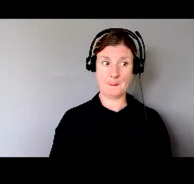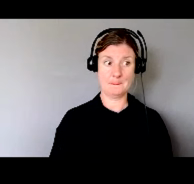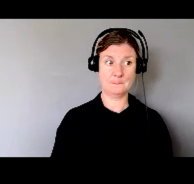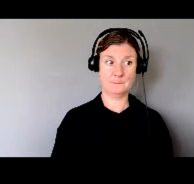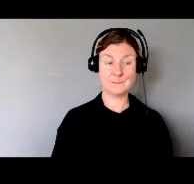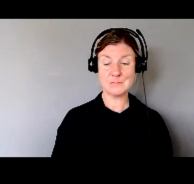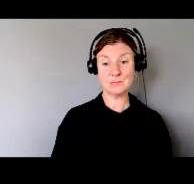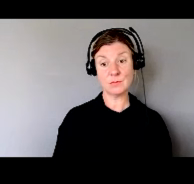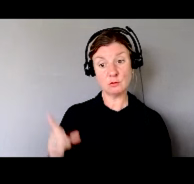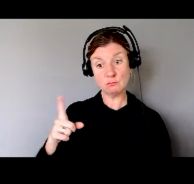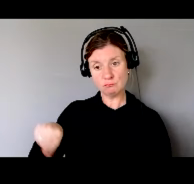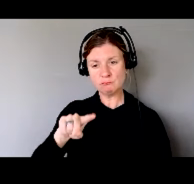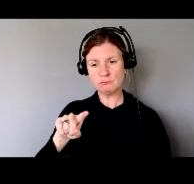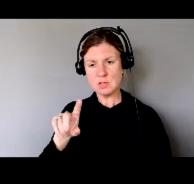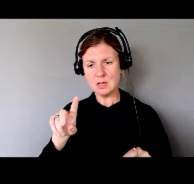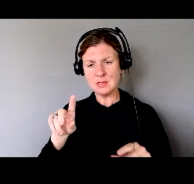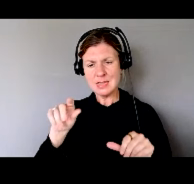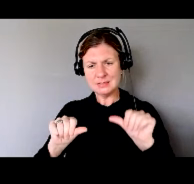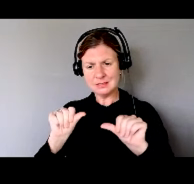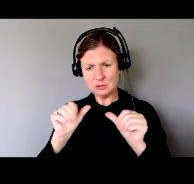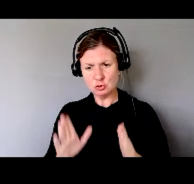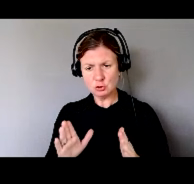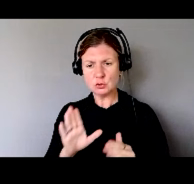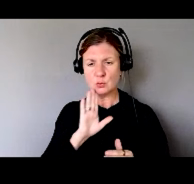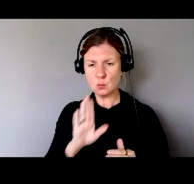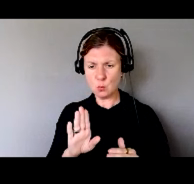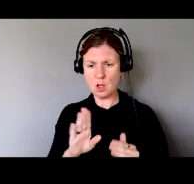Assessors will rate how strongly applications meet